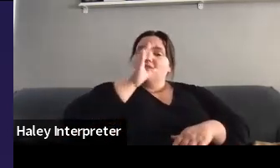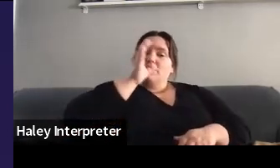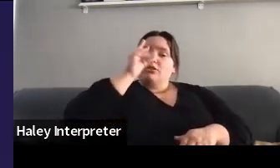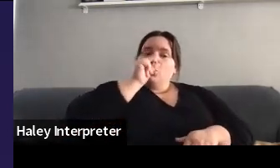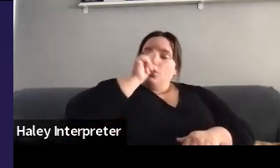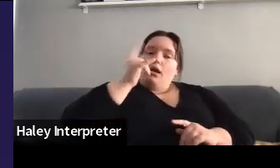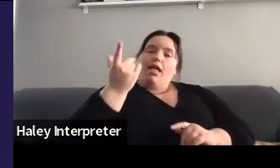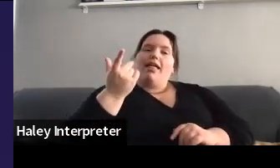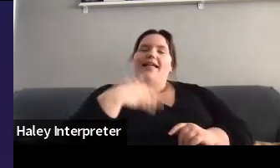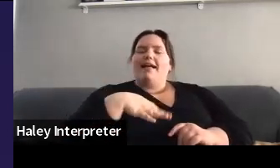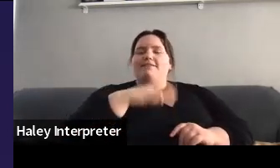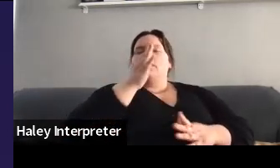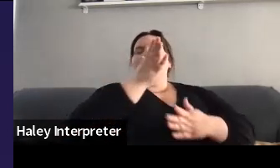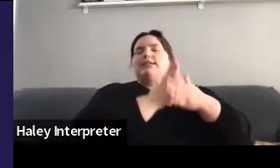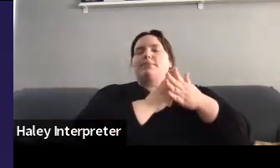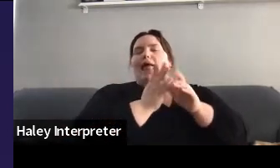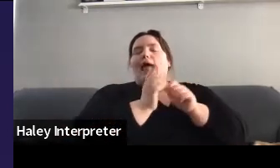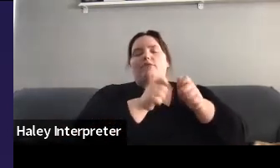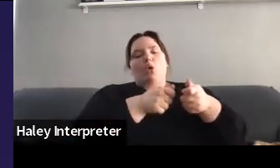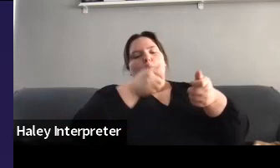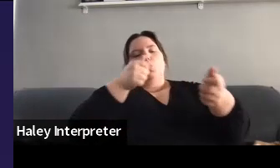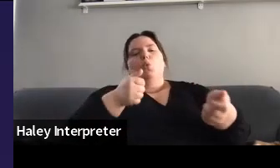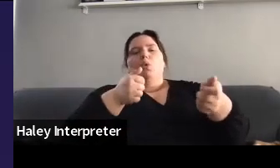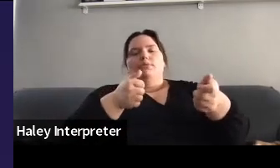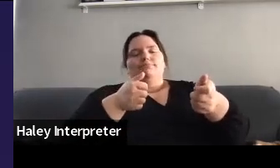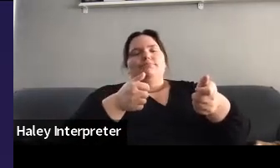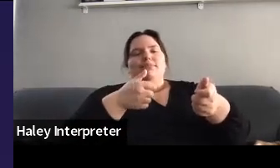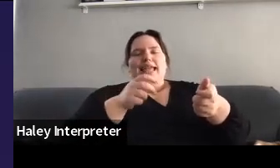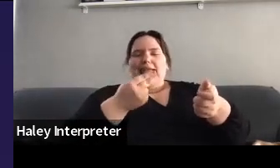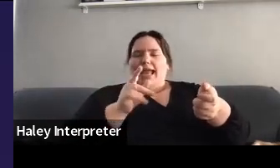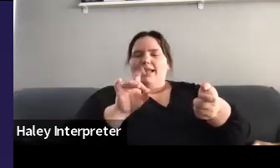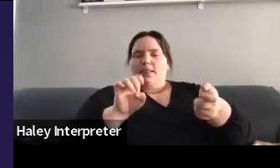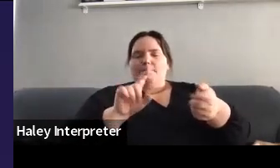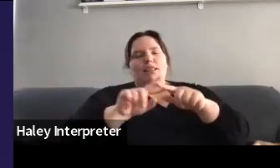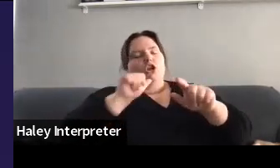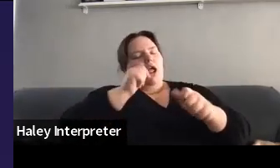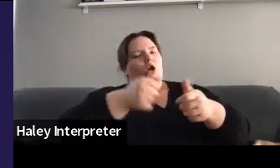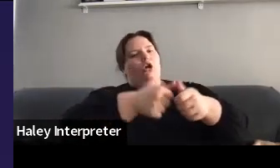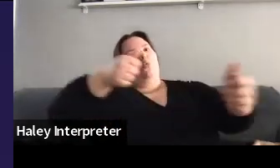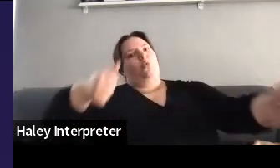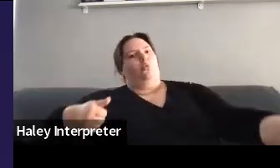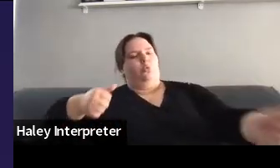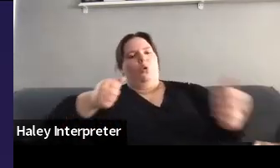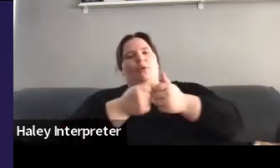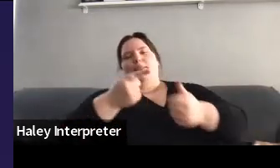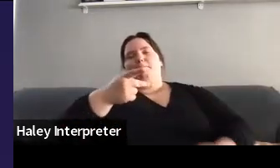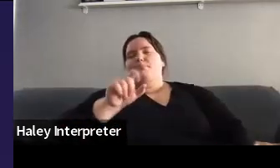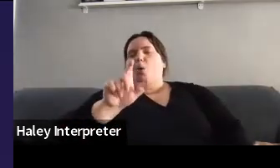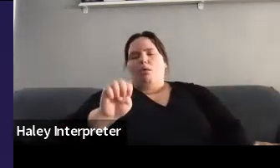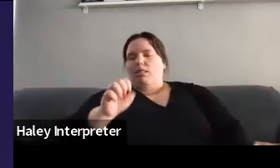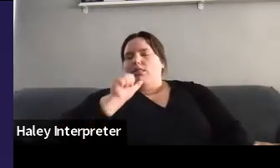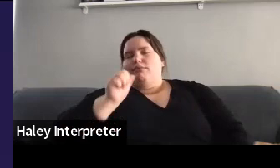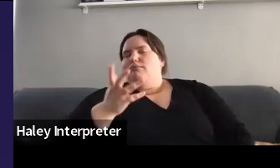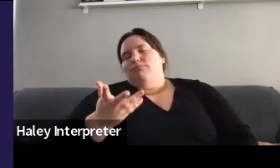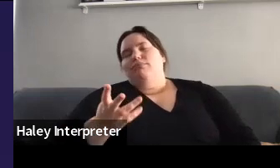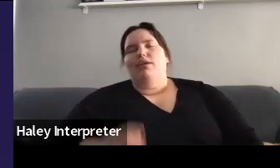are longer handled, but they're not long handled like on a pole.